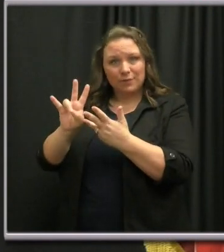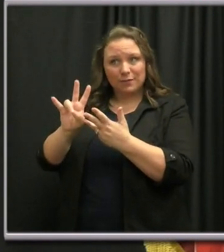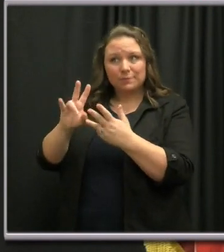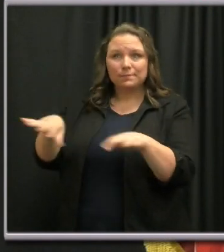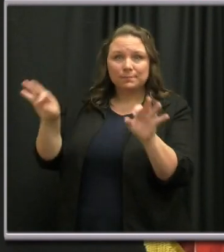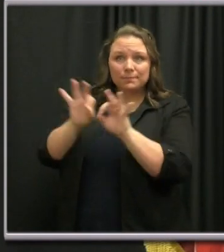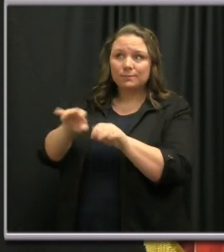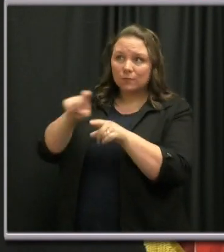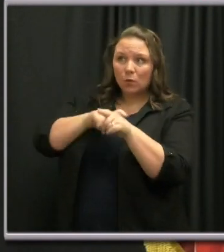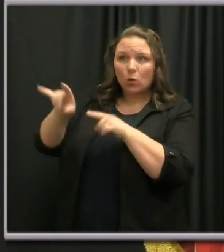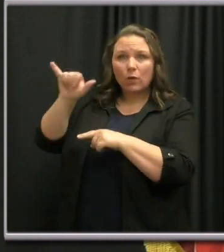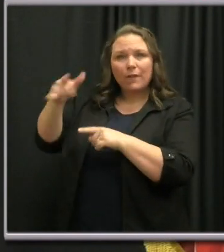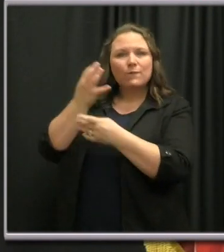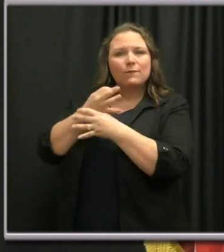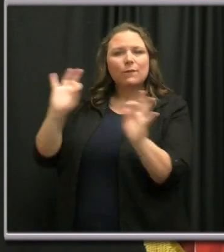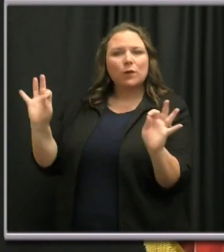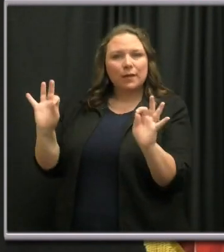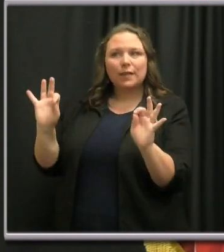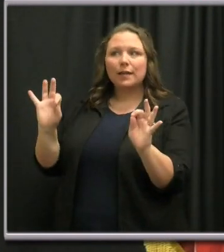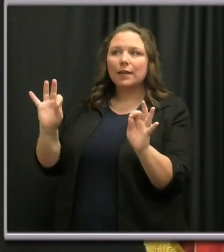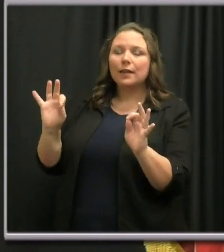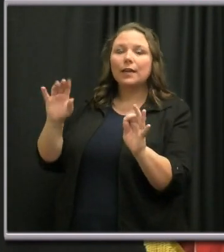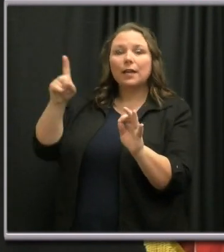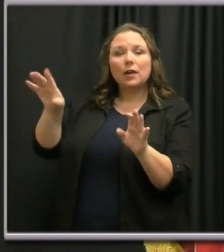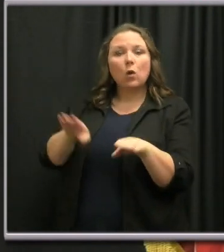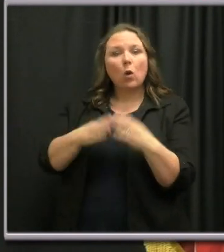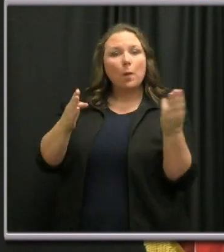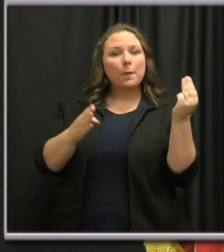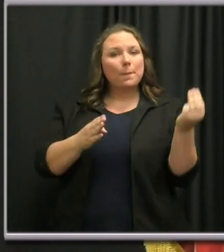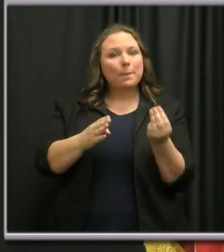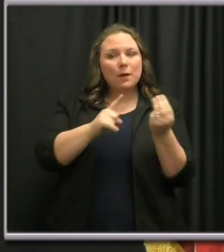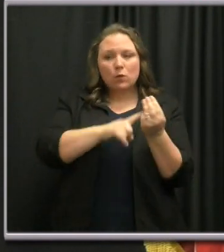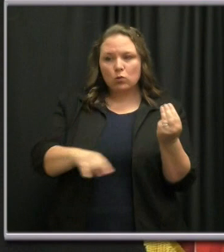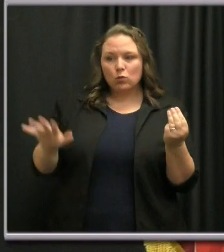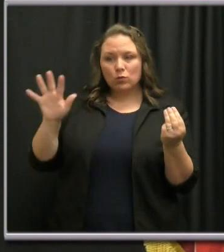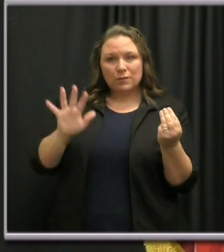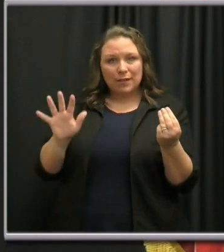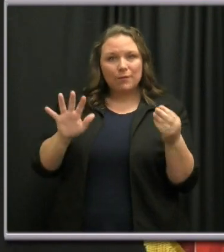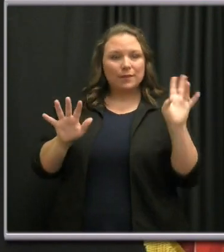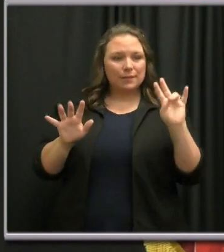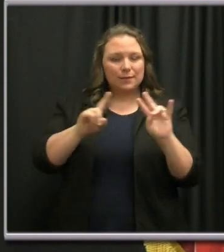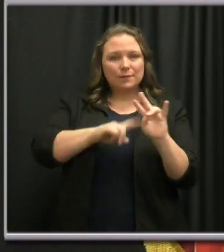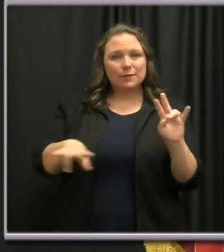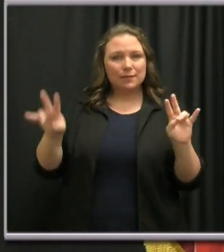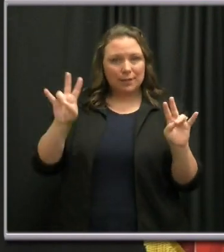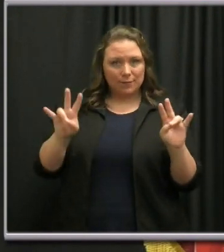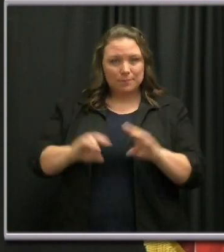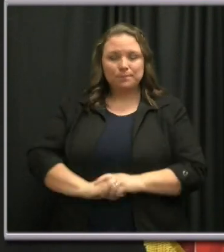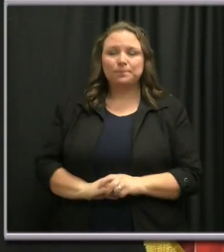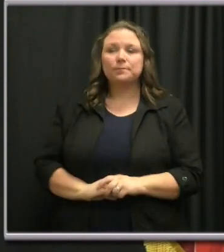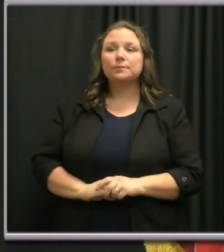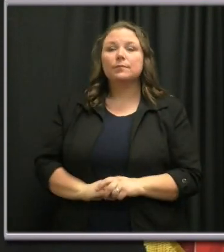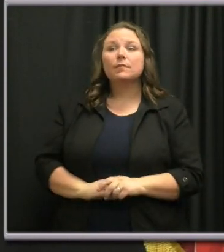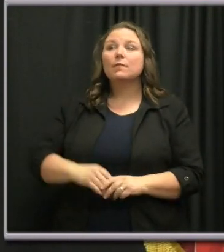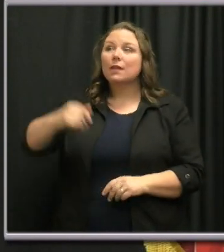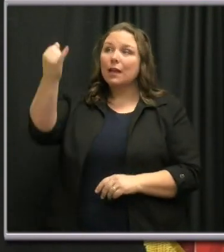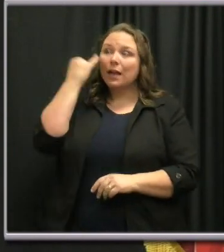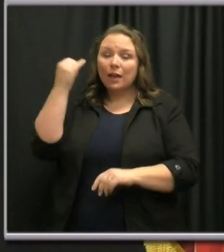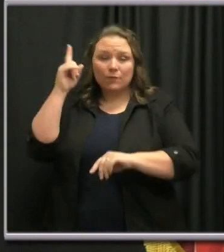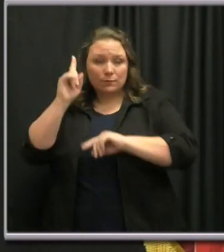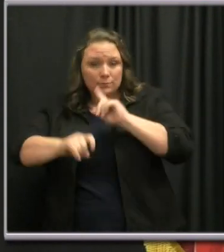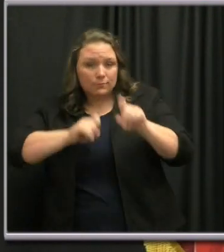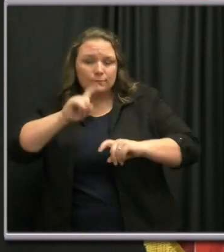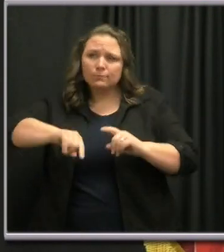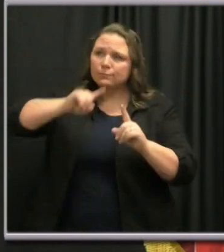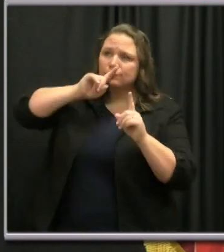615-862-7777, which is a free service and open 7 days a week from 7 a.m. to 7 p.m. If additional assessment is